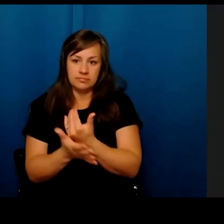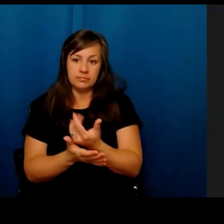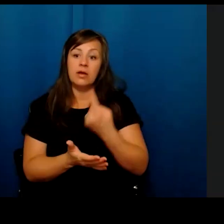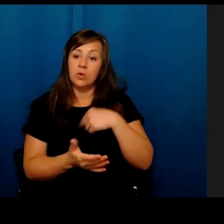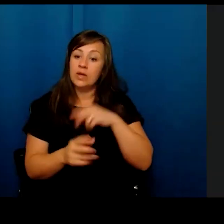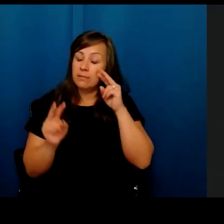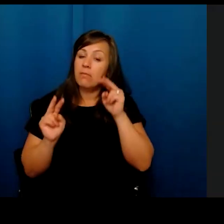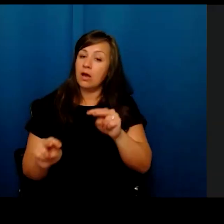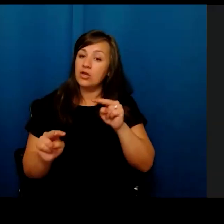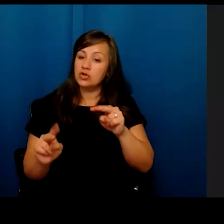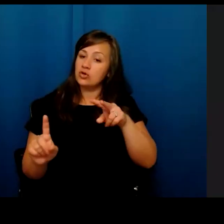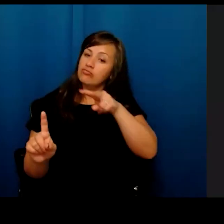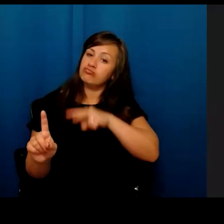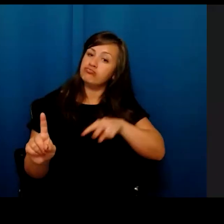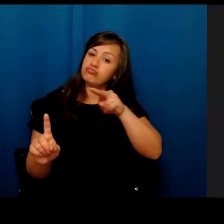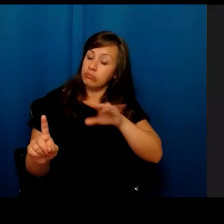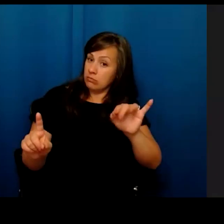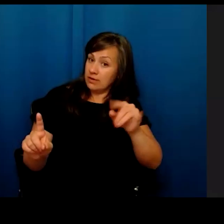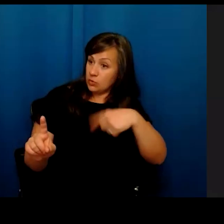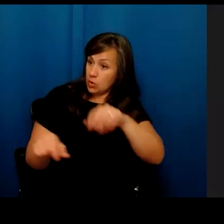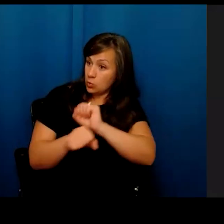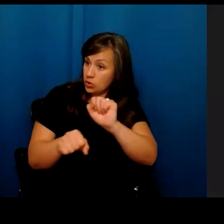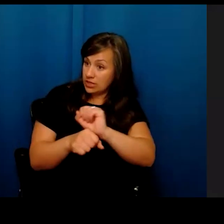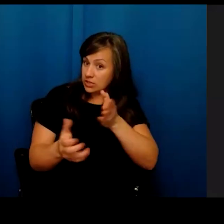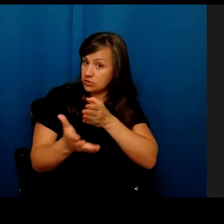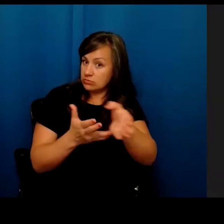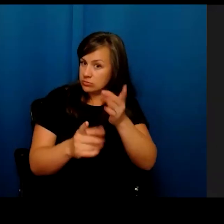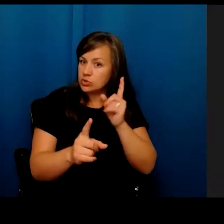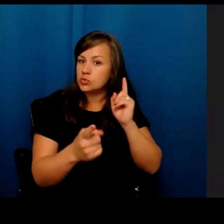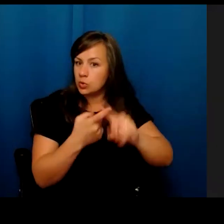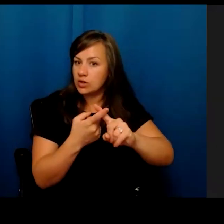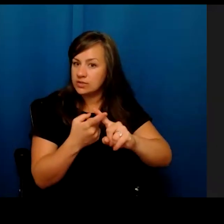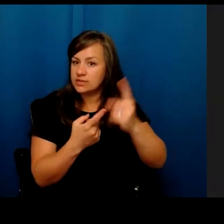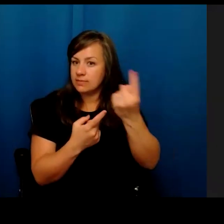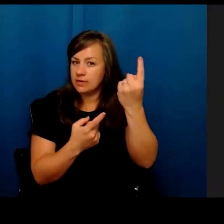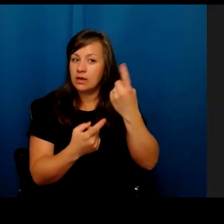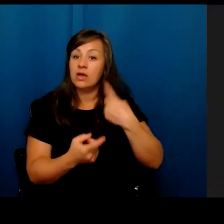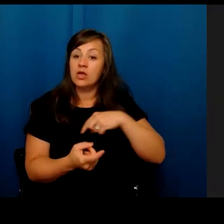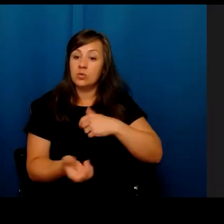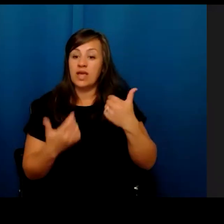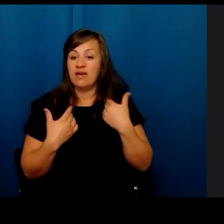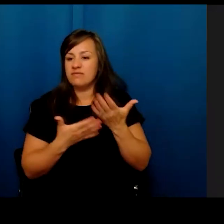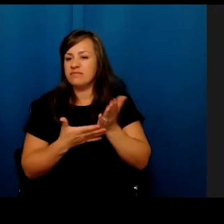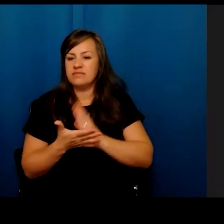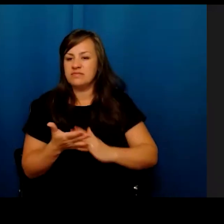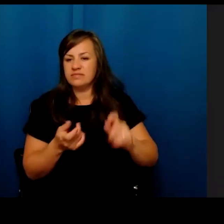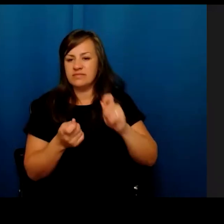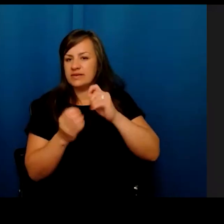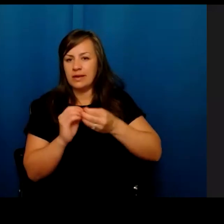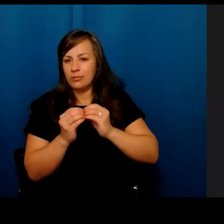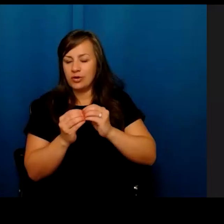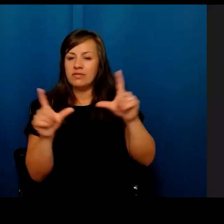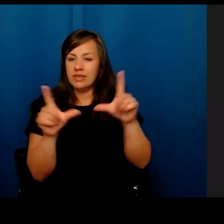monitor if you are working towards something because we have a certain number of licenses to give out. If